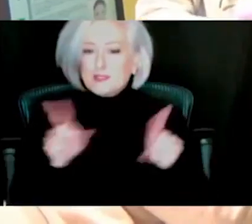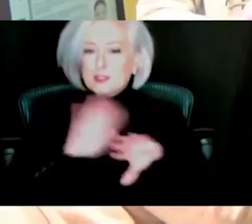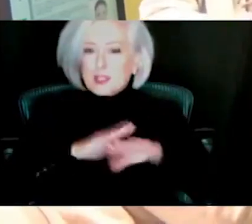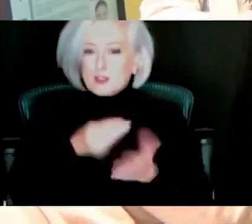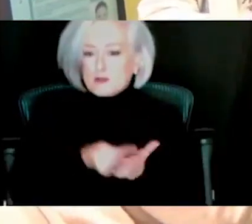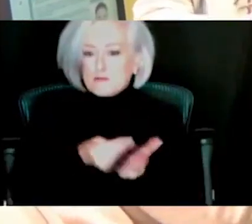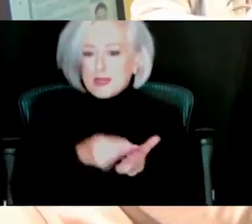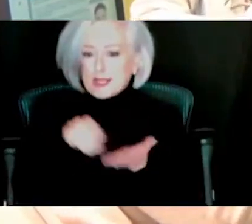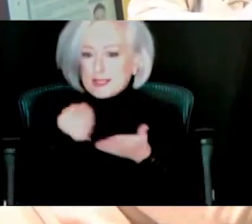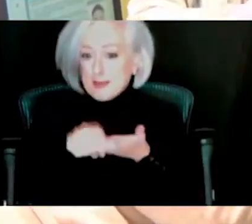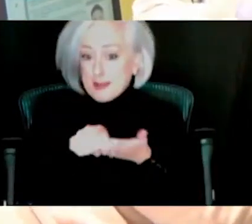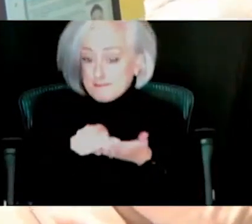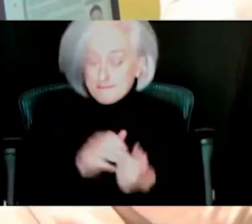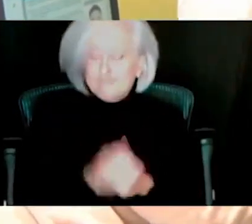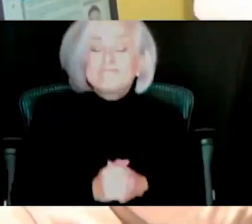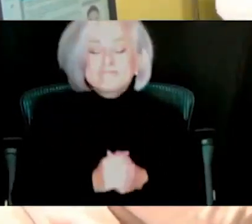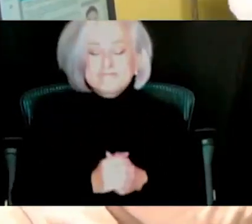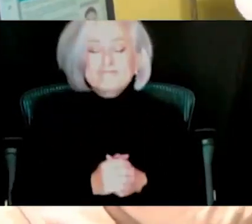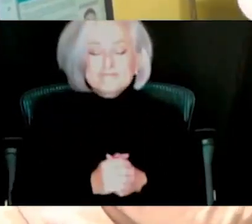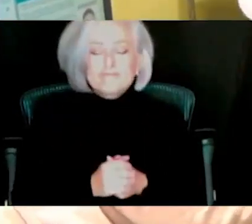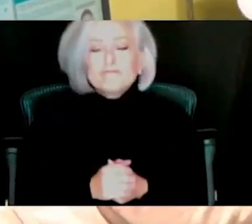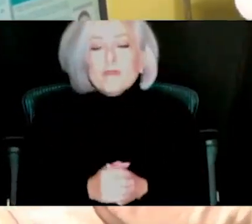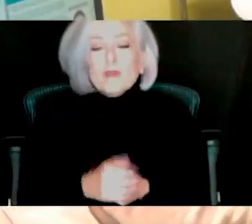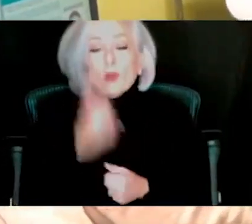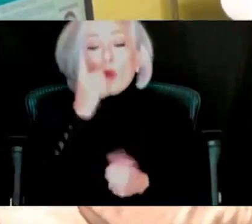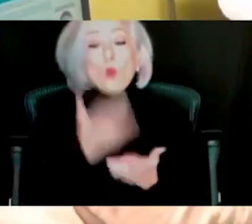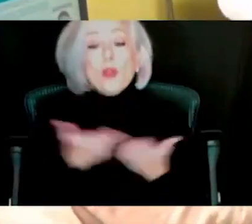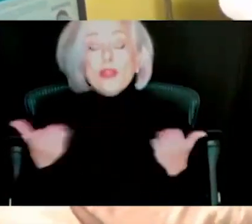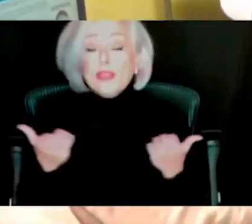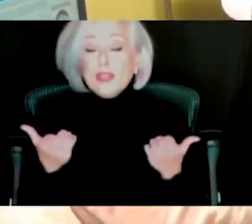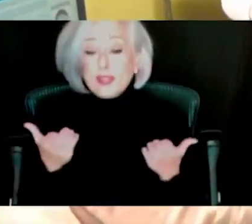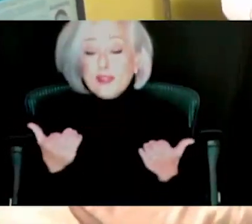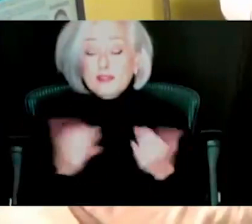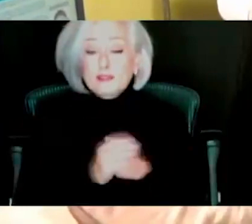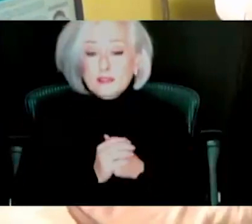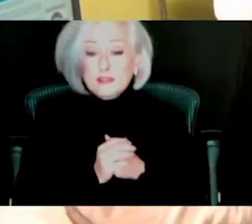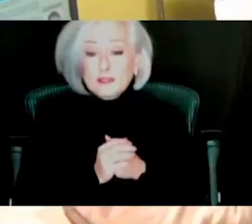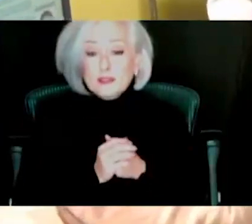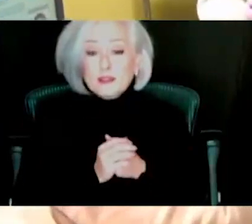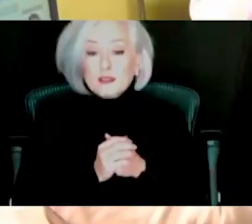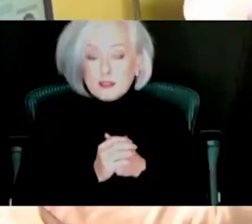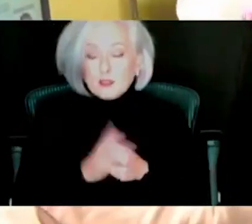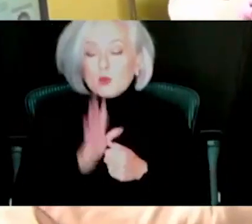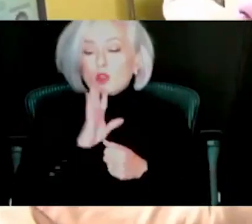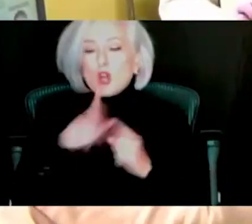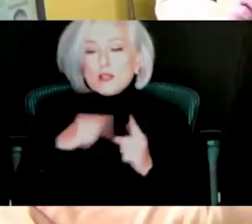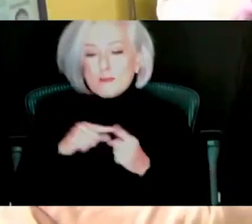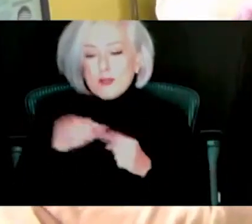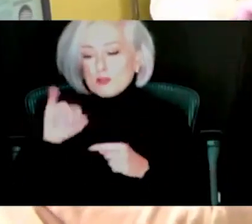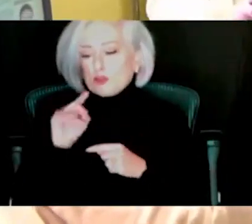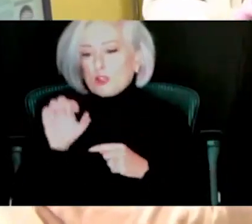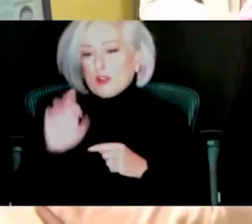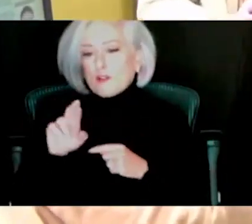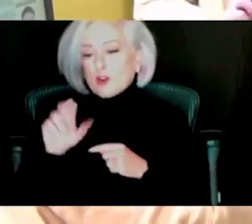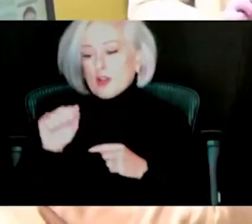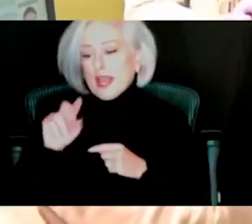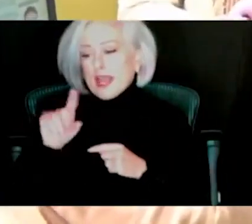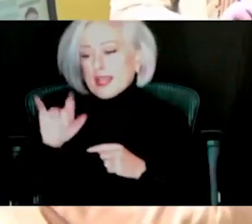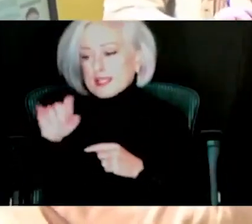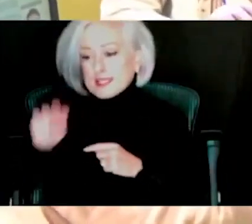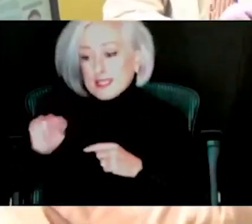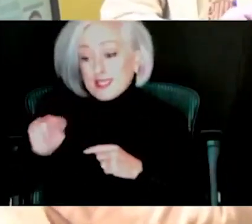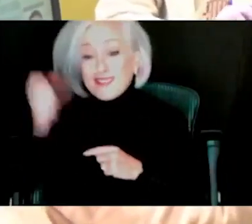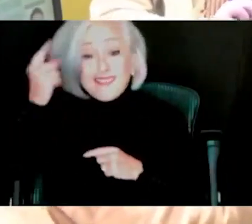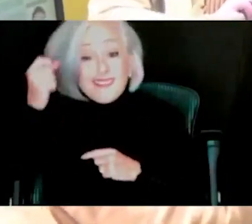Right. One of the things too is that, to mention, we talked about Jennifer Aniston. Just remember that social media